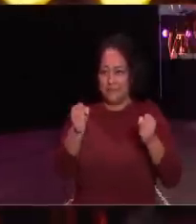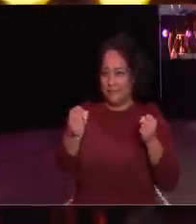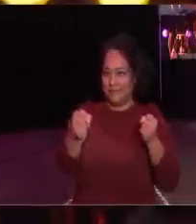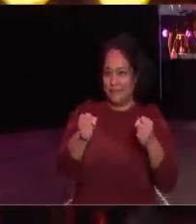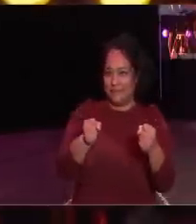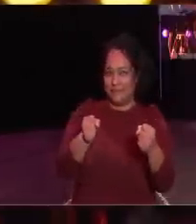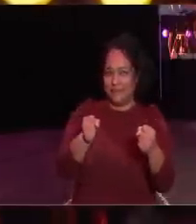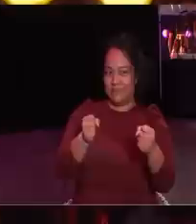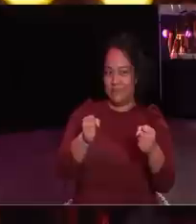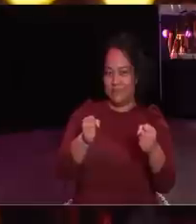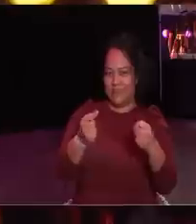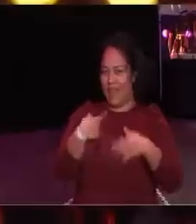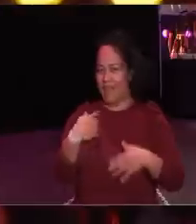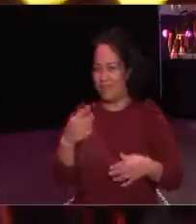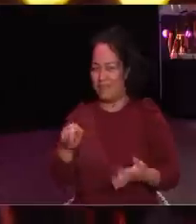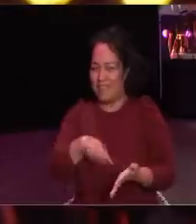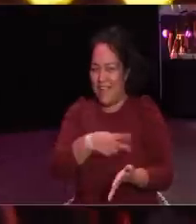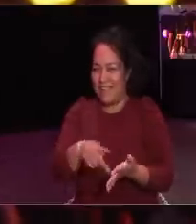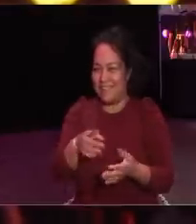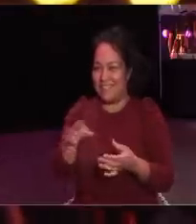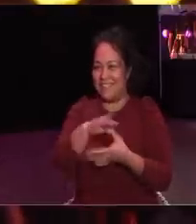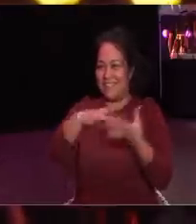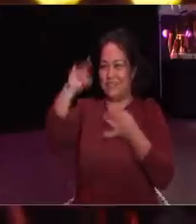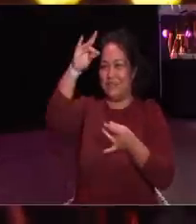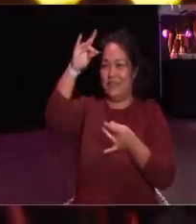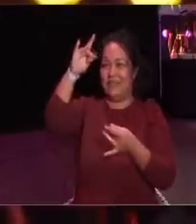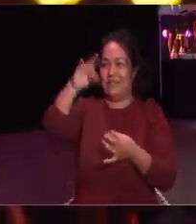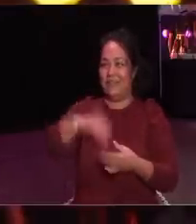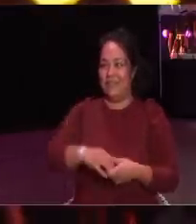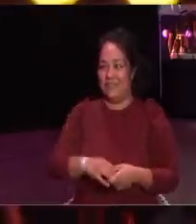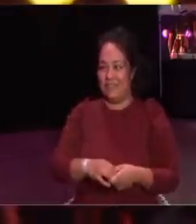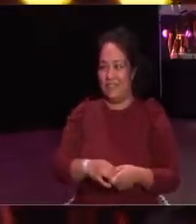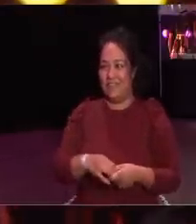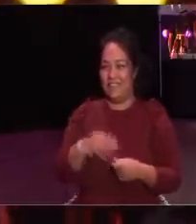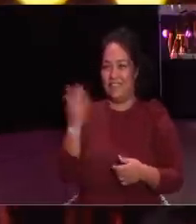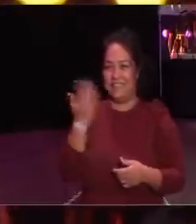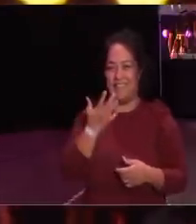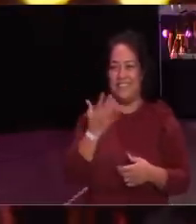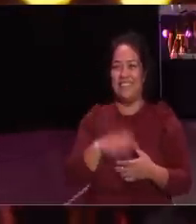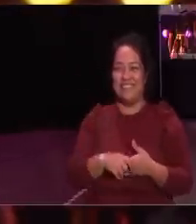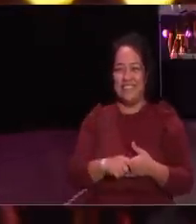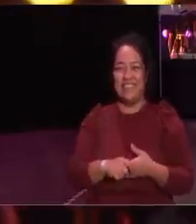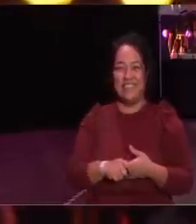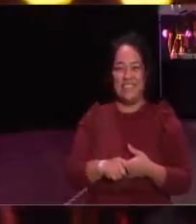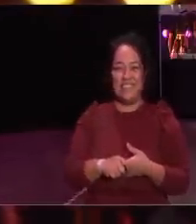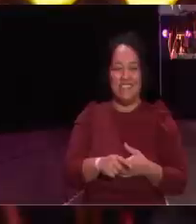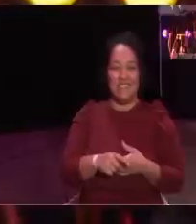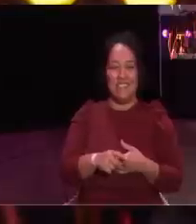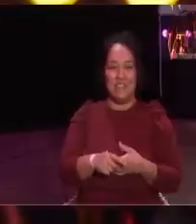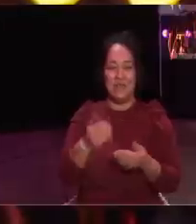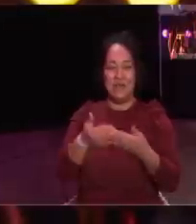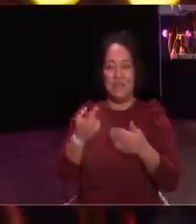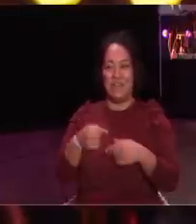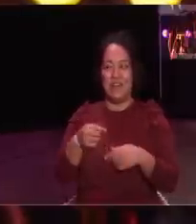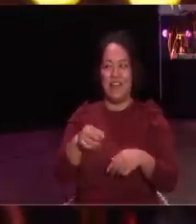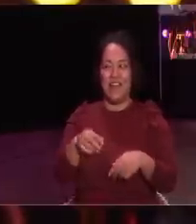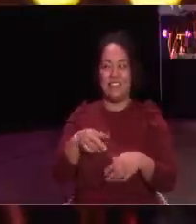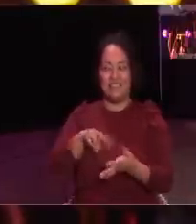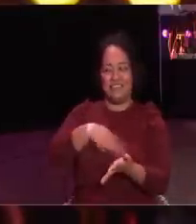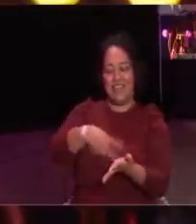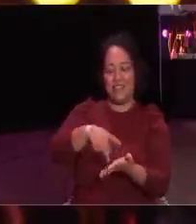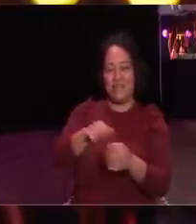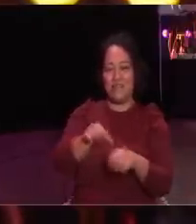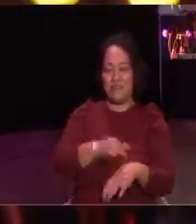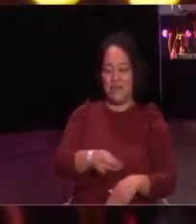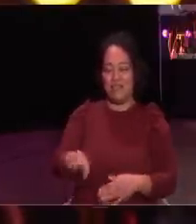Yo estoy danzando en el Espíritu. I'm dancing in the Spirit. Antes danzaba con los pies. Before I danced with my feet. Pero no